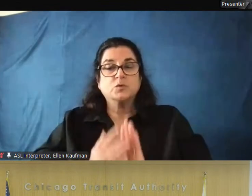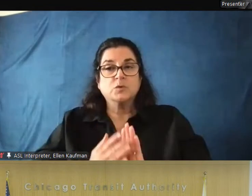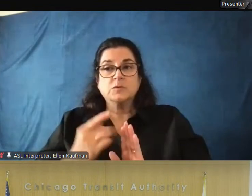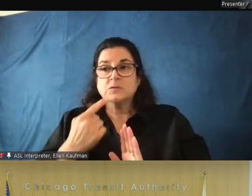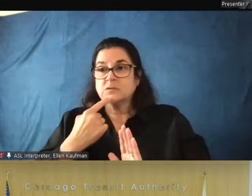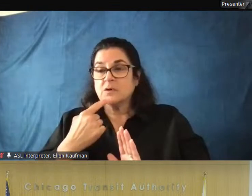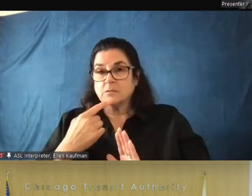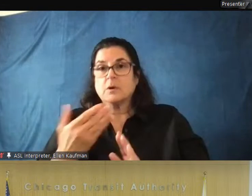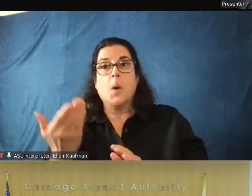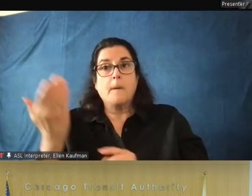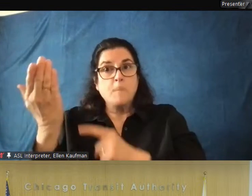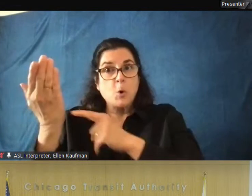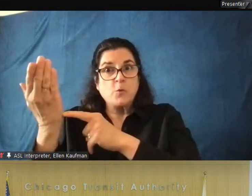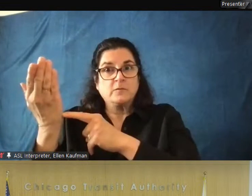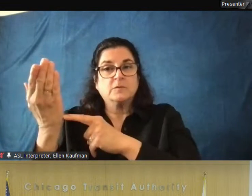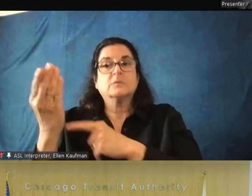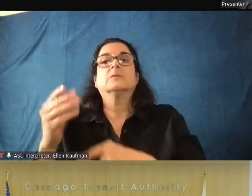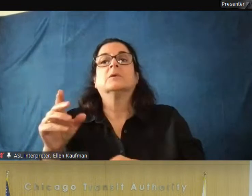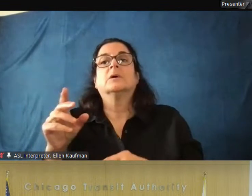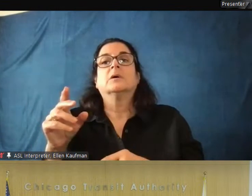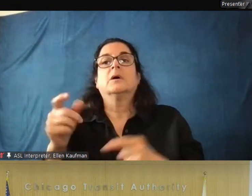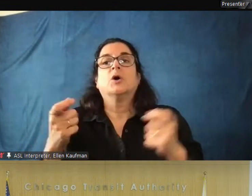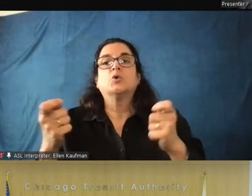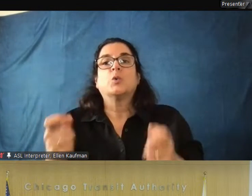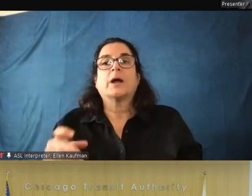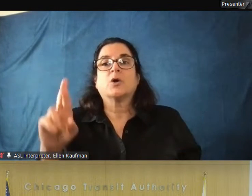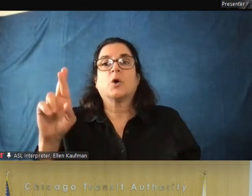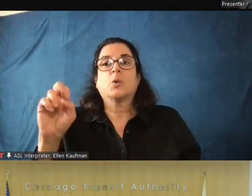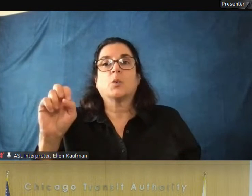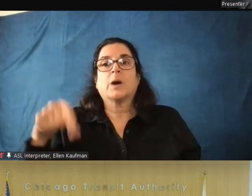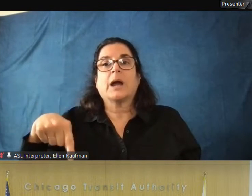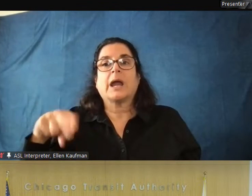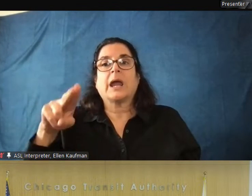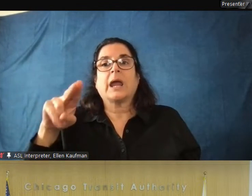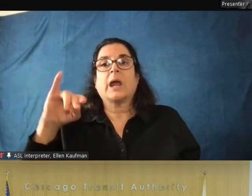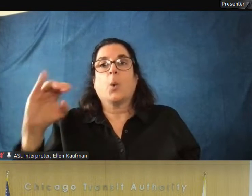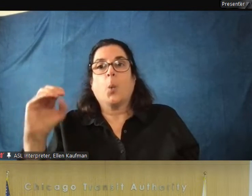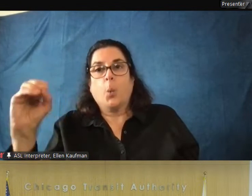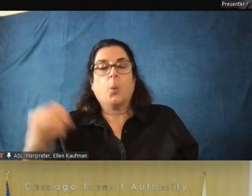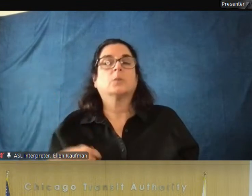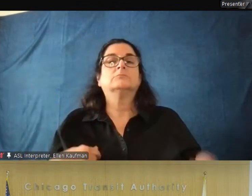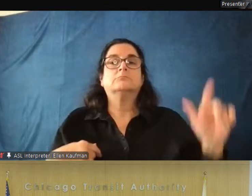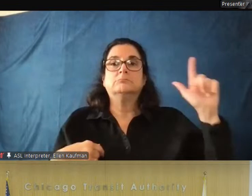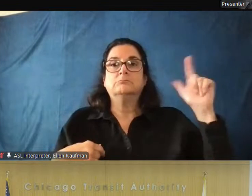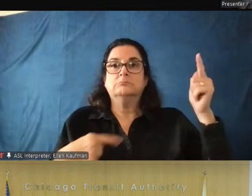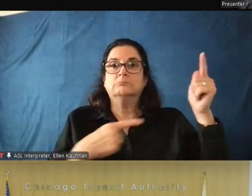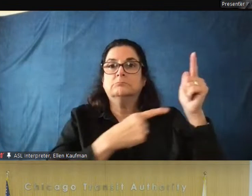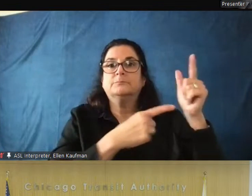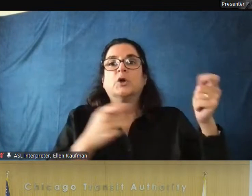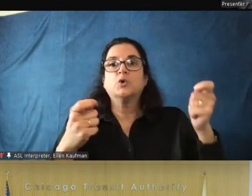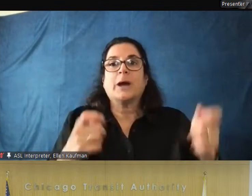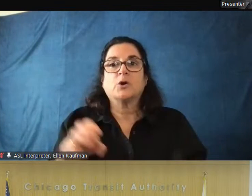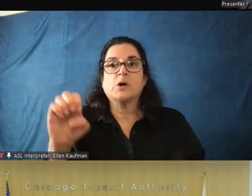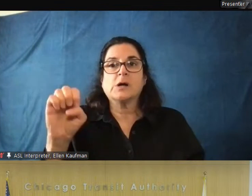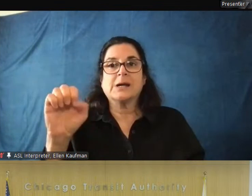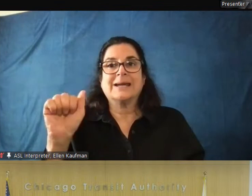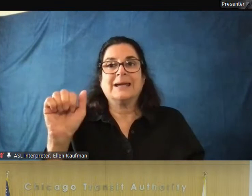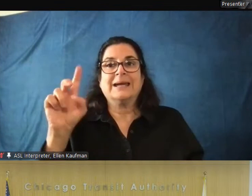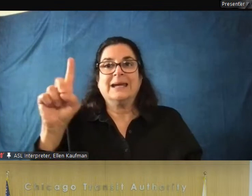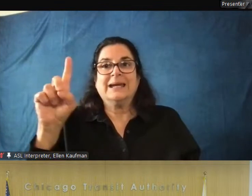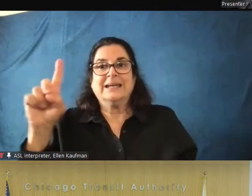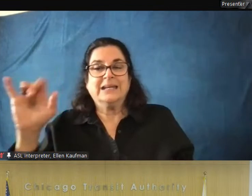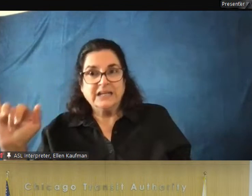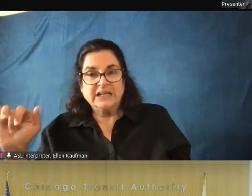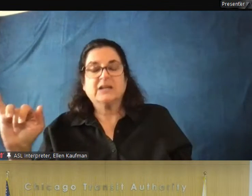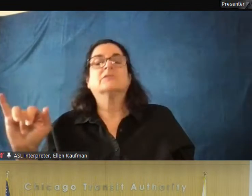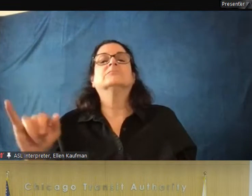It's been moved by Director Rakeo, seconded by Director Eady, that the board recess into executive session for the reasons stated by council. We'll take a